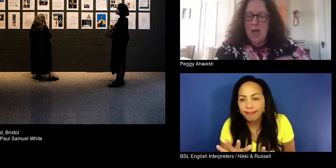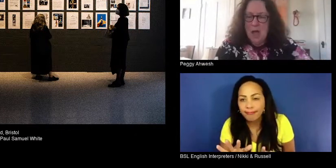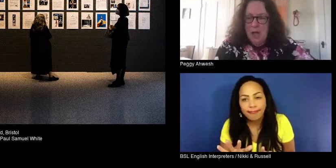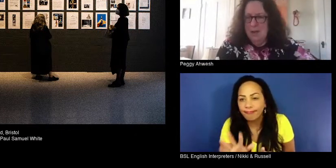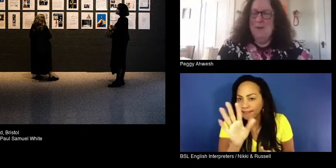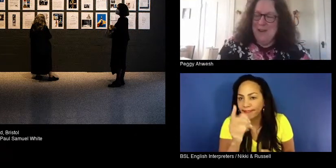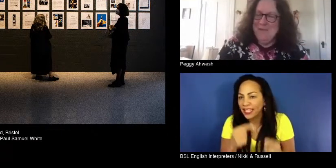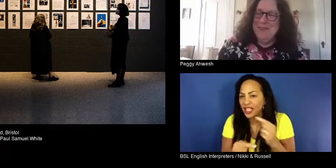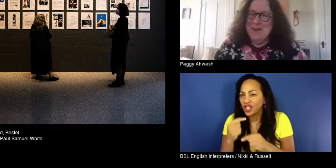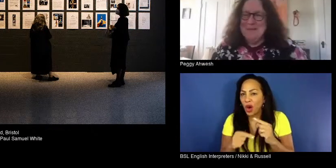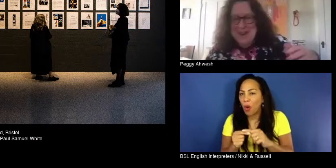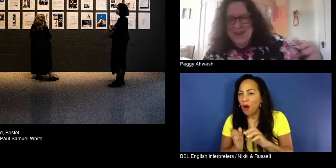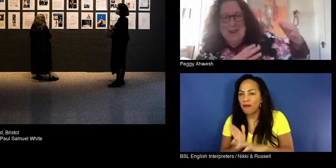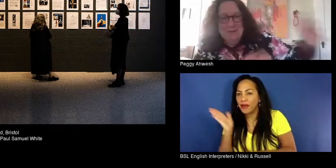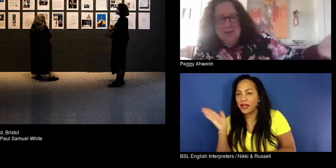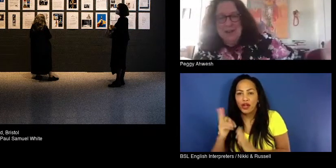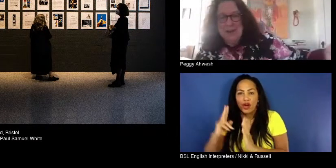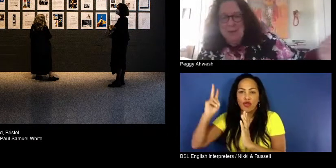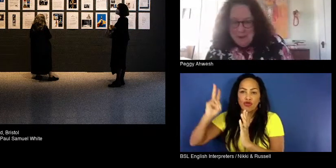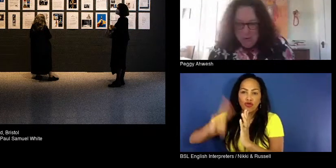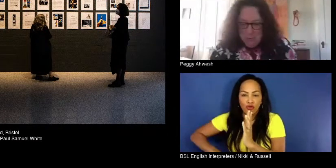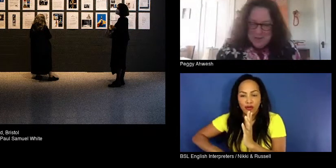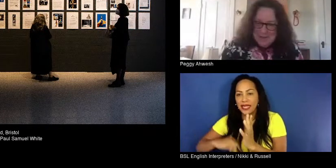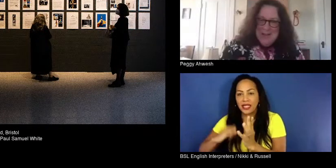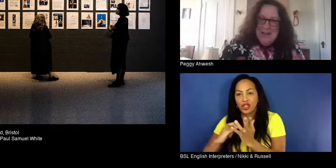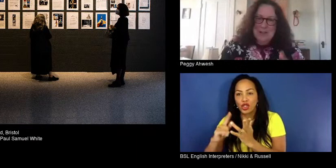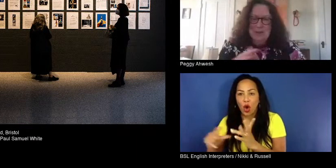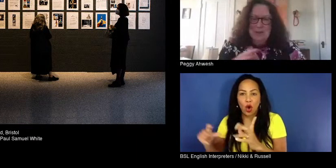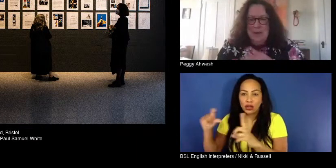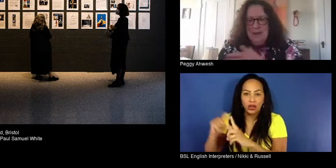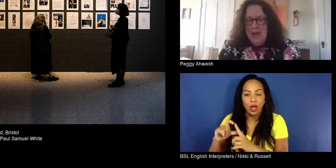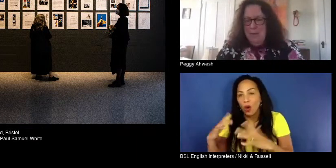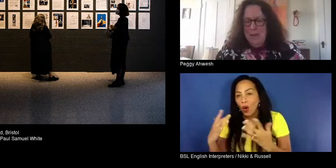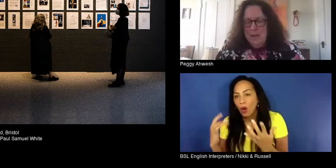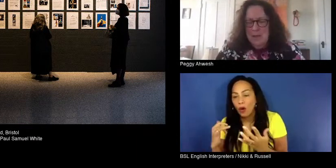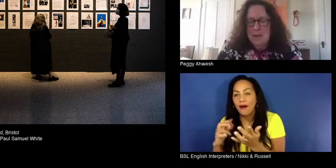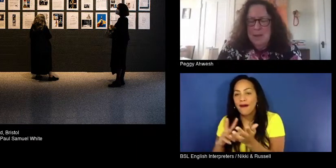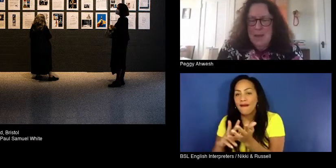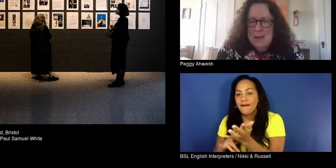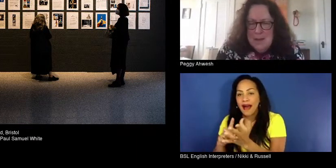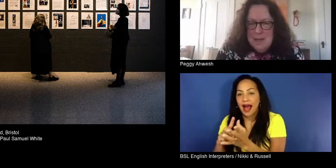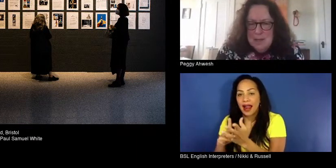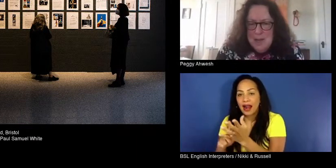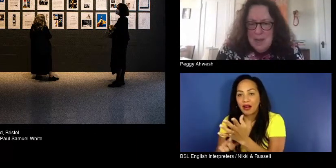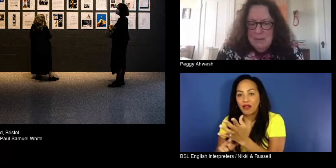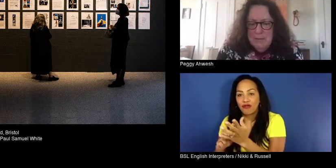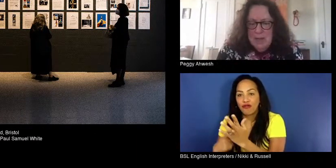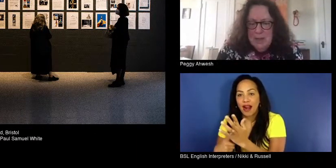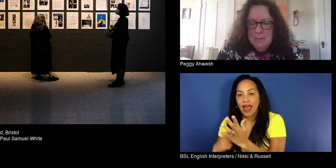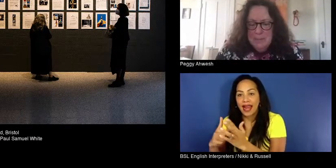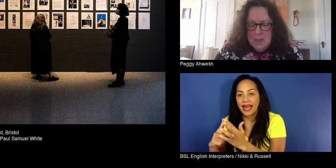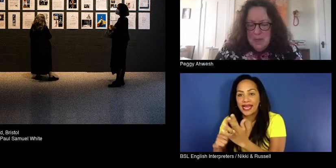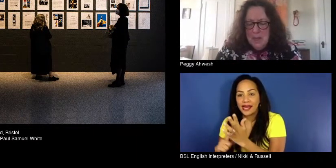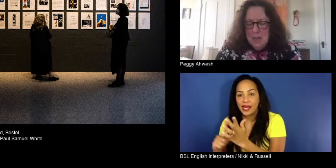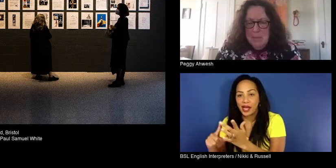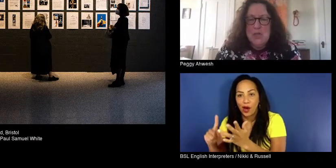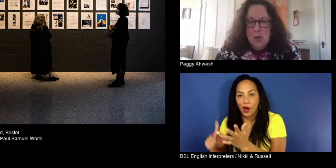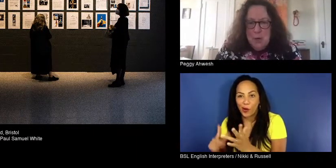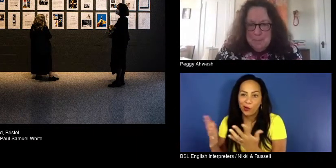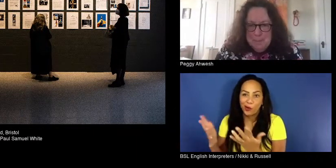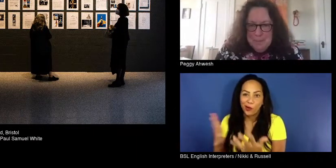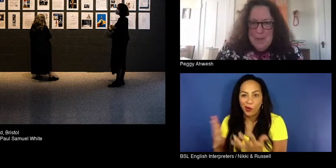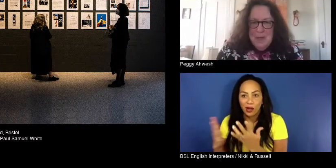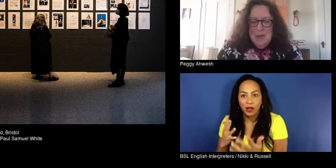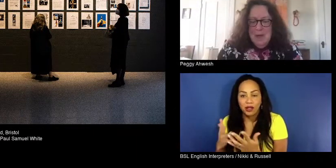I have to go read Sod, or I have to go read Virilio, or whatever it was, to sort of allow the ideas to kind of